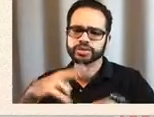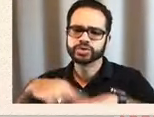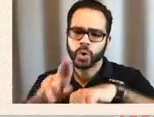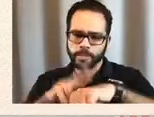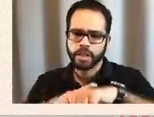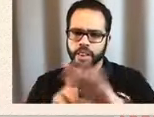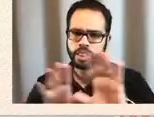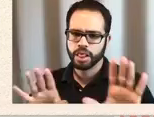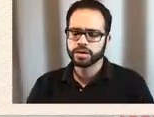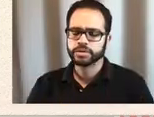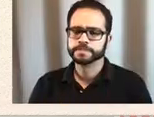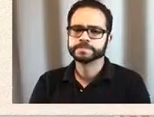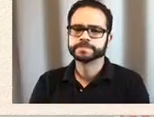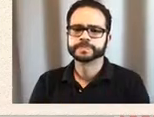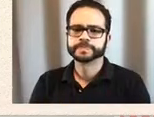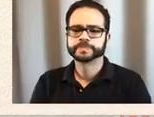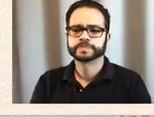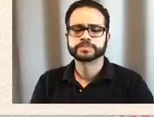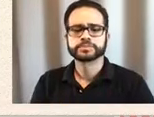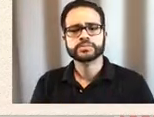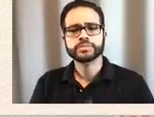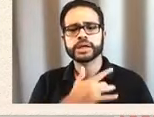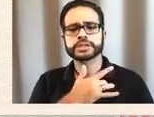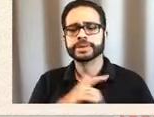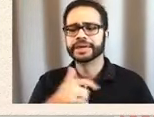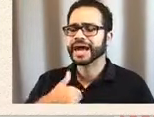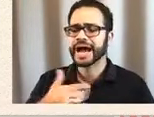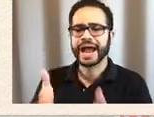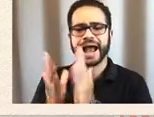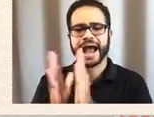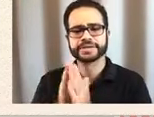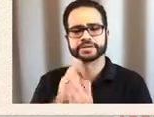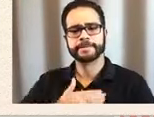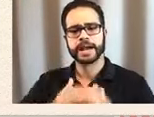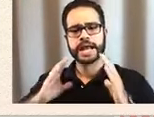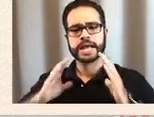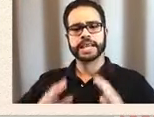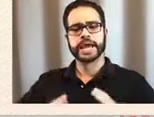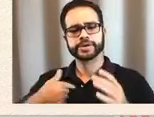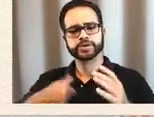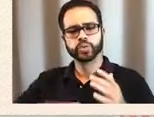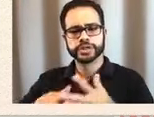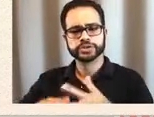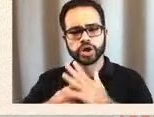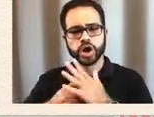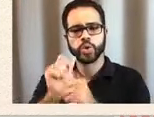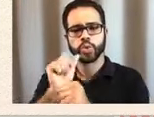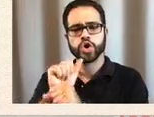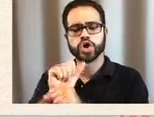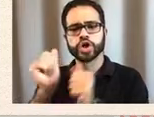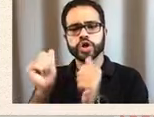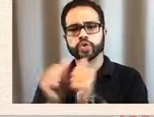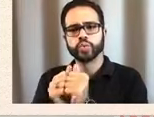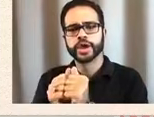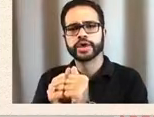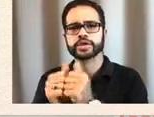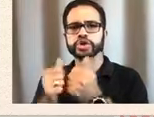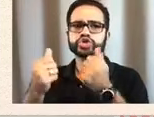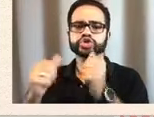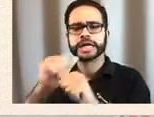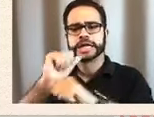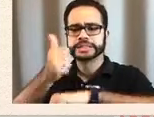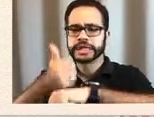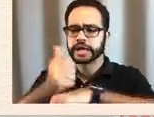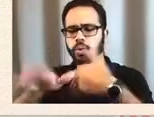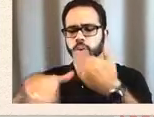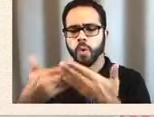Usually what I like to ask my clients to do is that we start working on getting all of the court paperwork prepared a month or